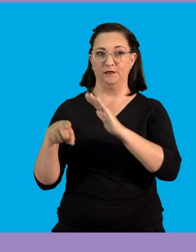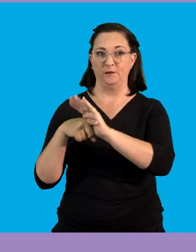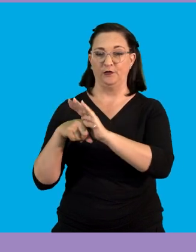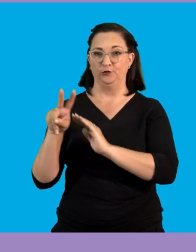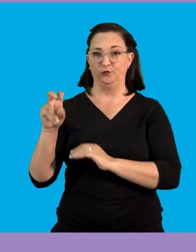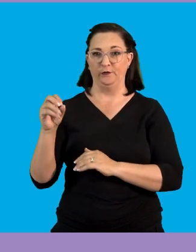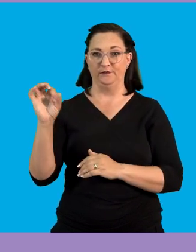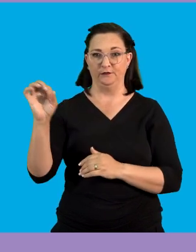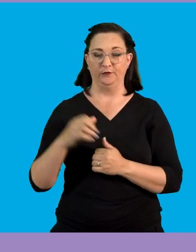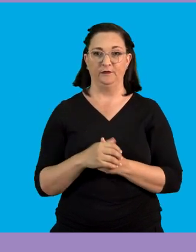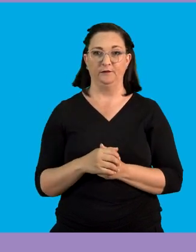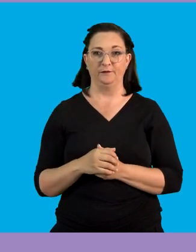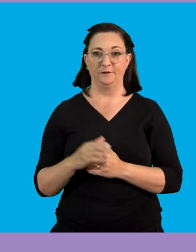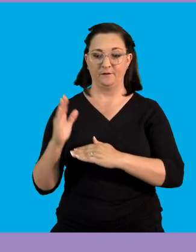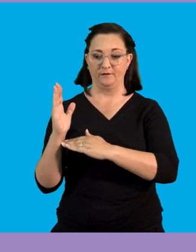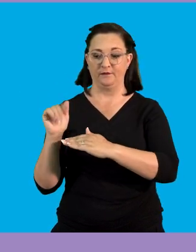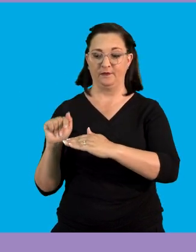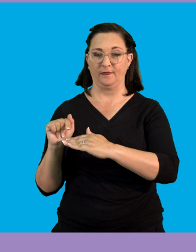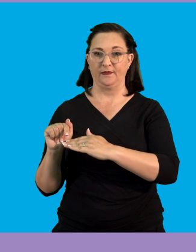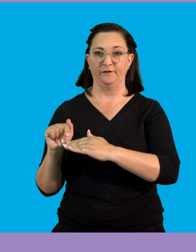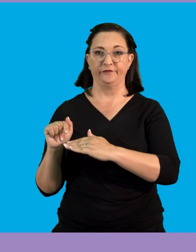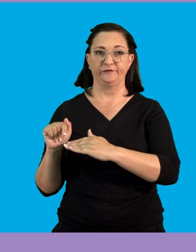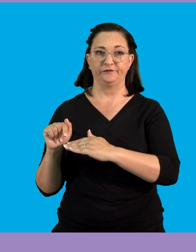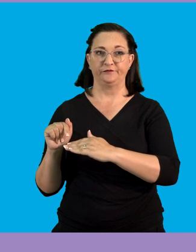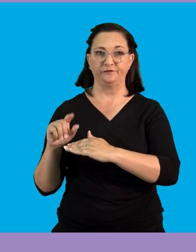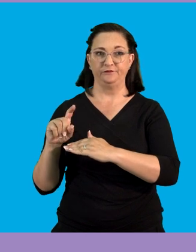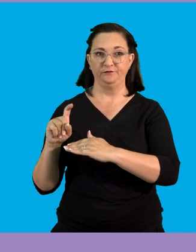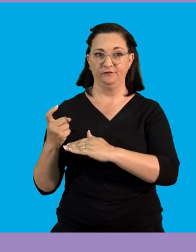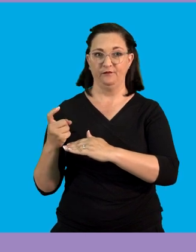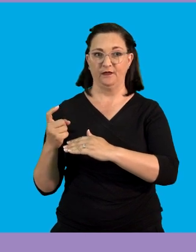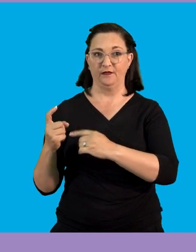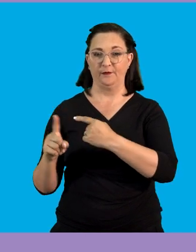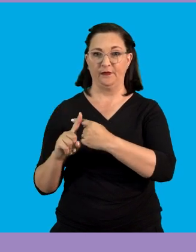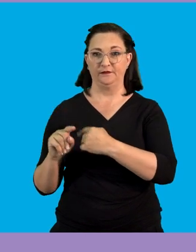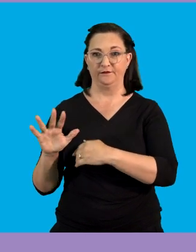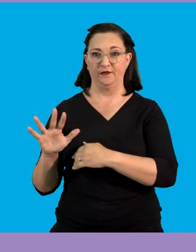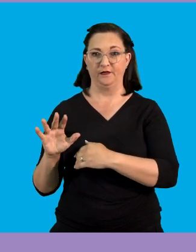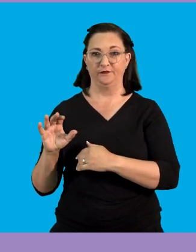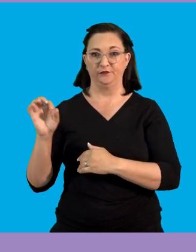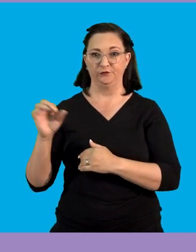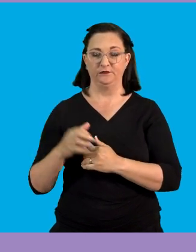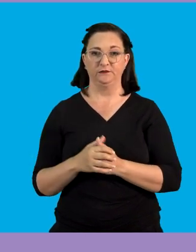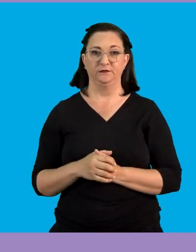2x minus 20 degrees. Angle C is